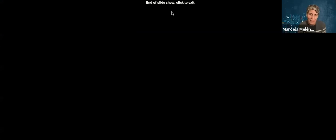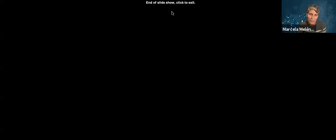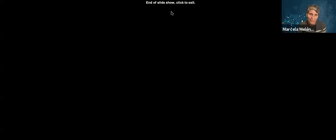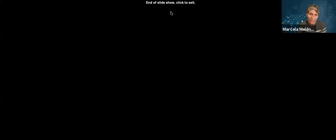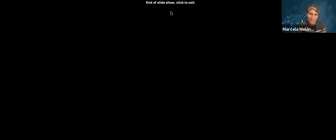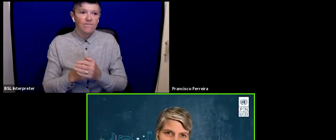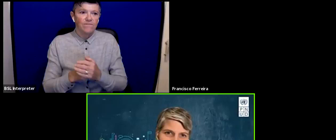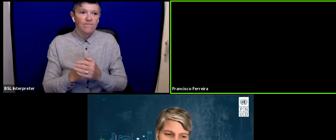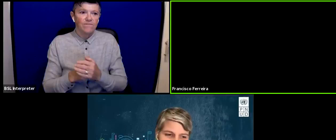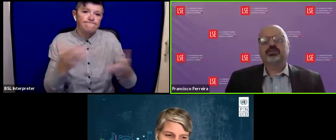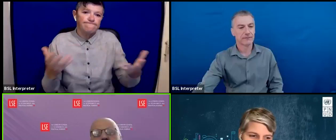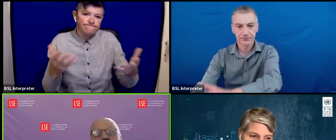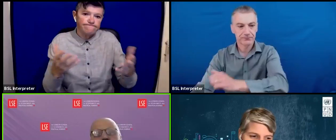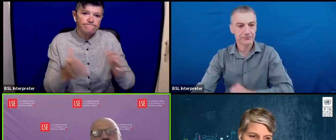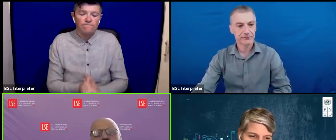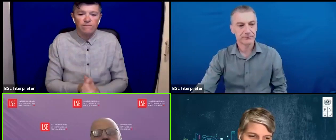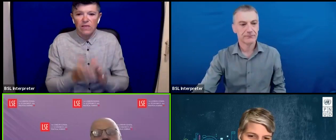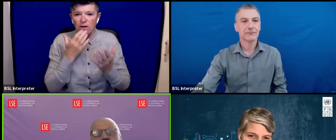Thank you. Thank you.